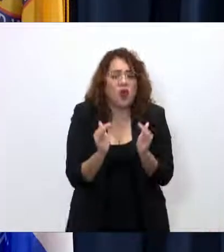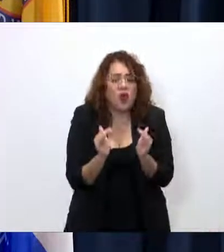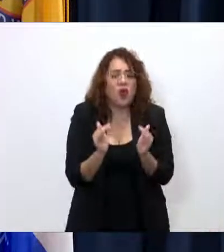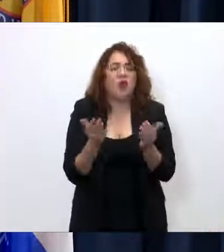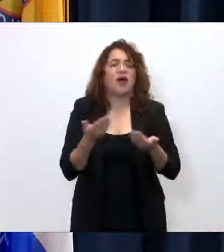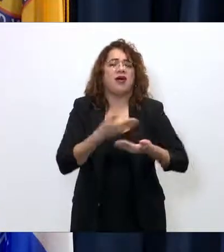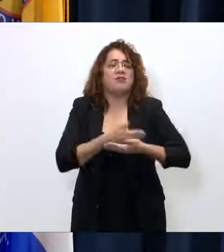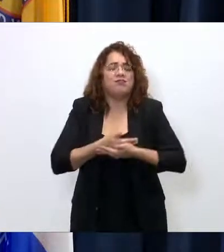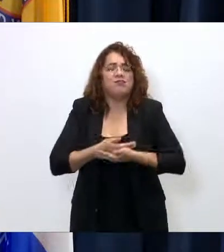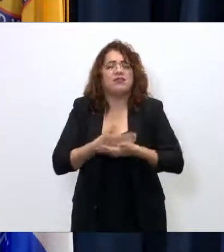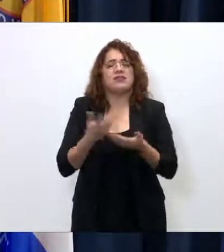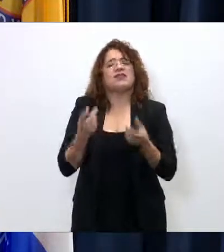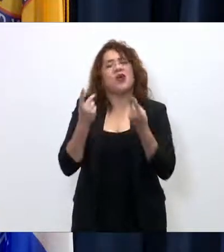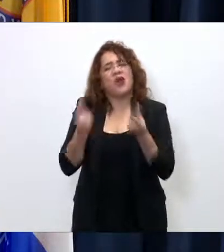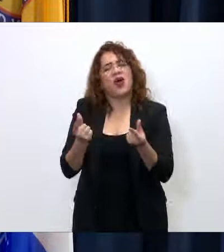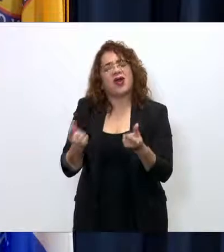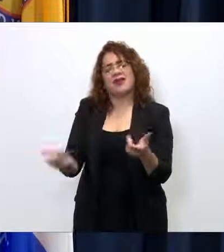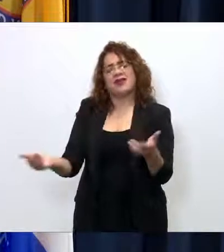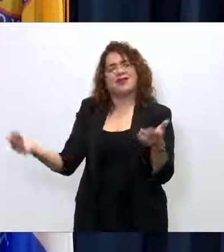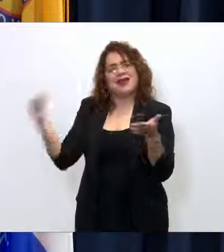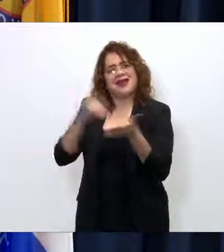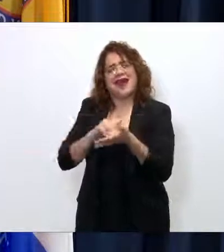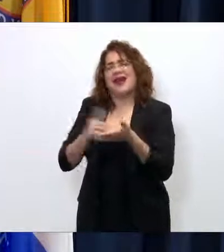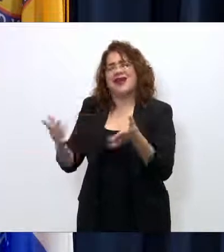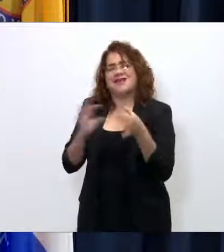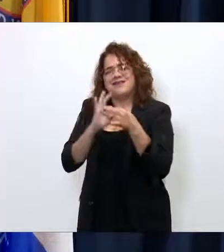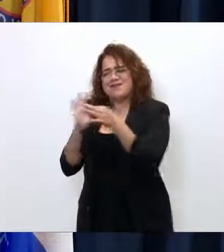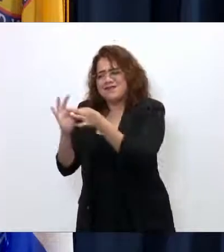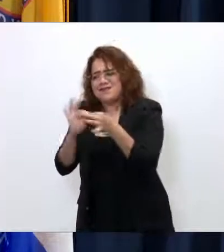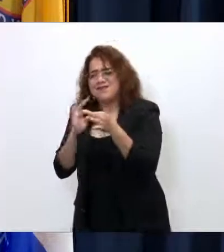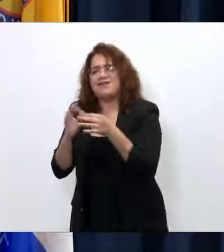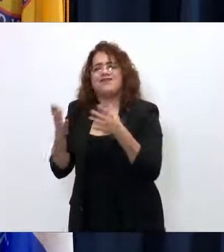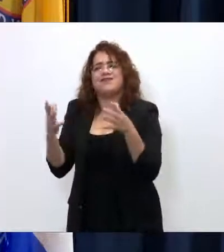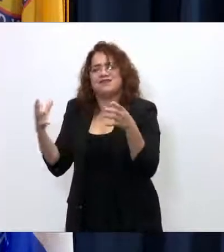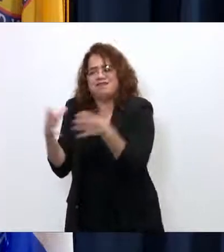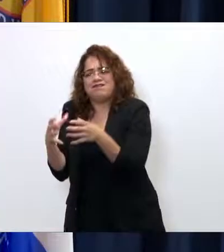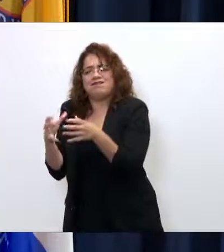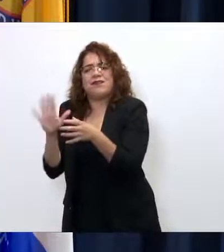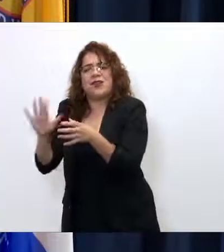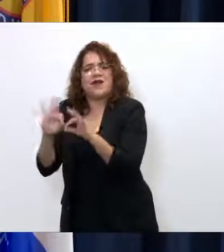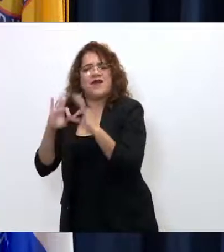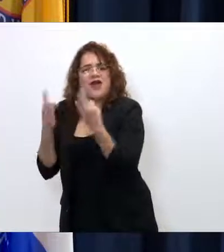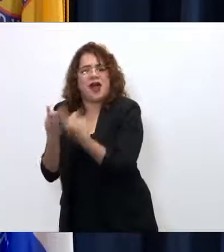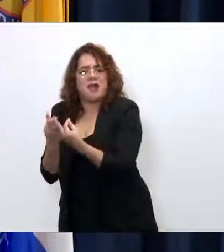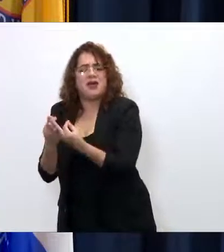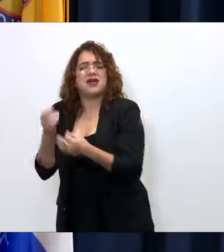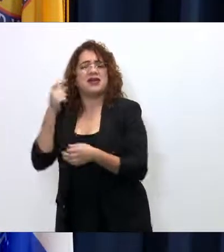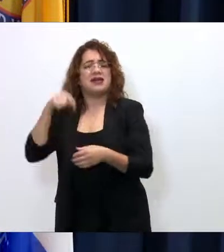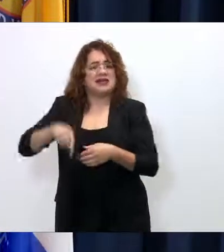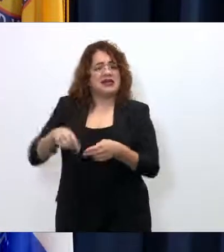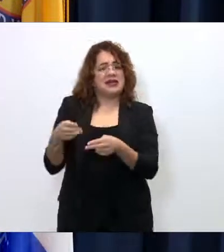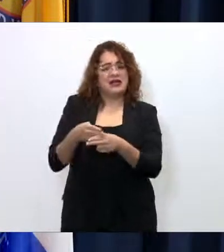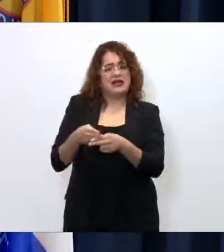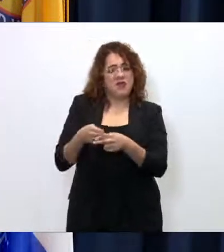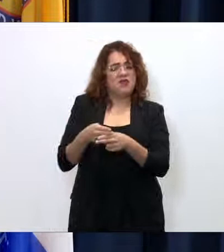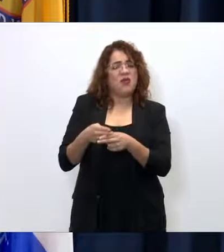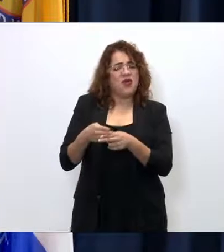quick reunification, and a center that is temporary. This is a temporary